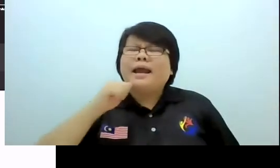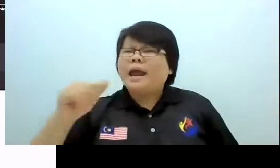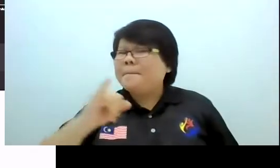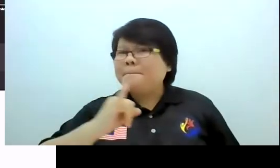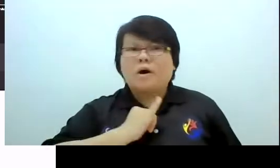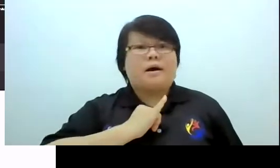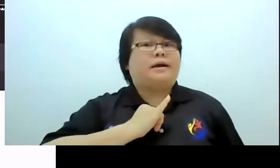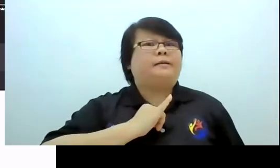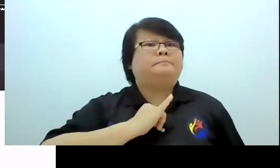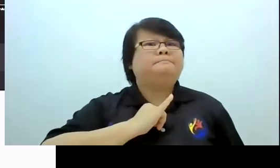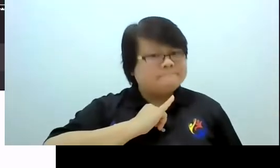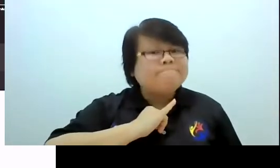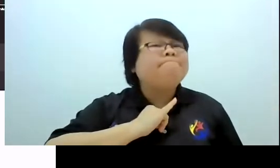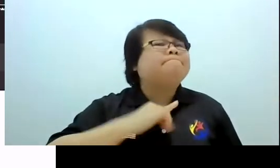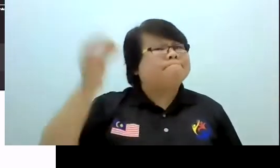What am I?